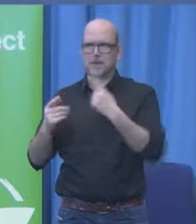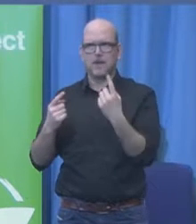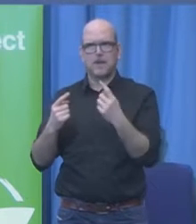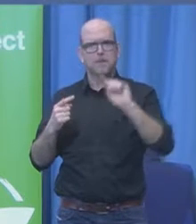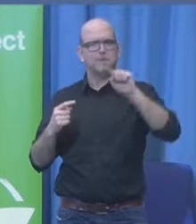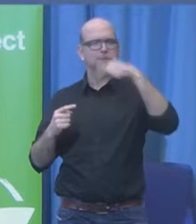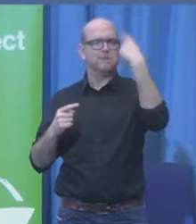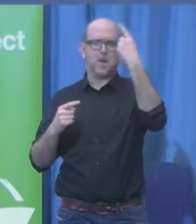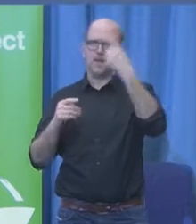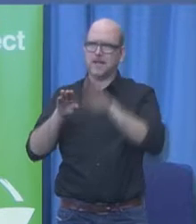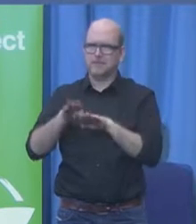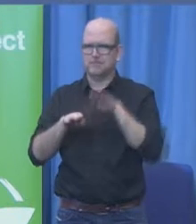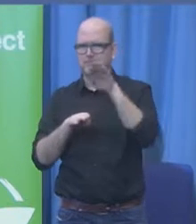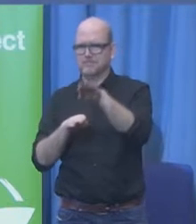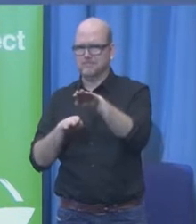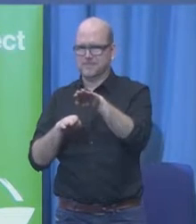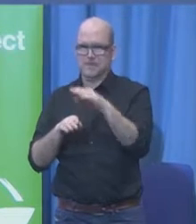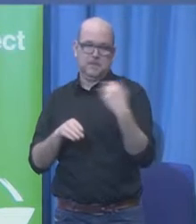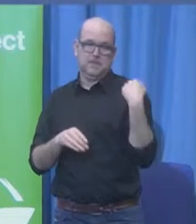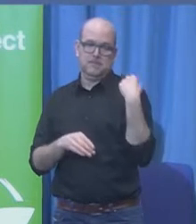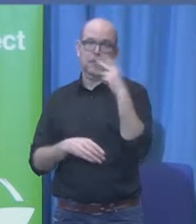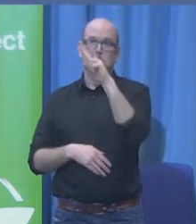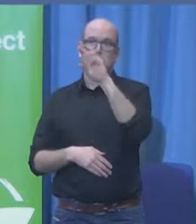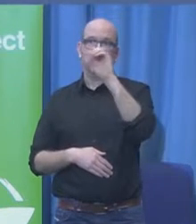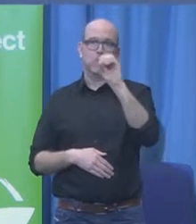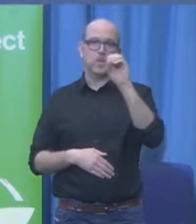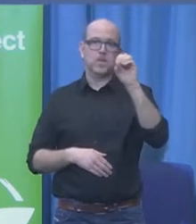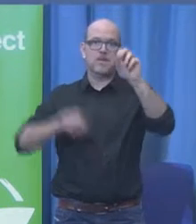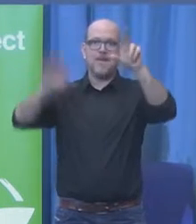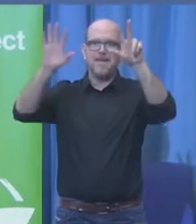2008 in Parliament, and we have